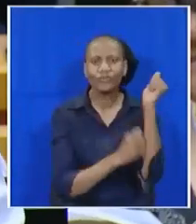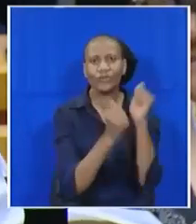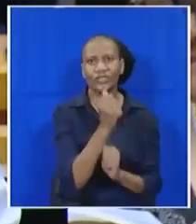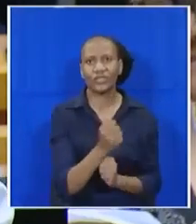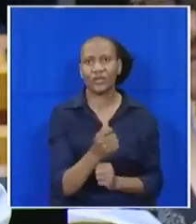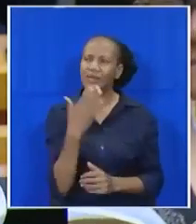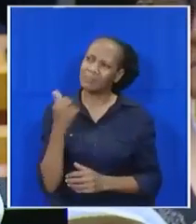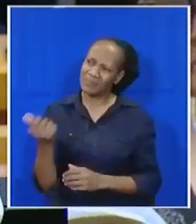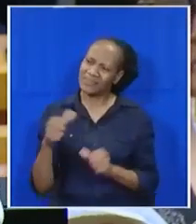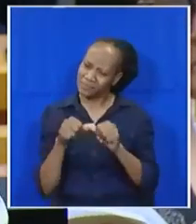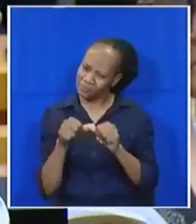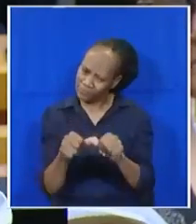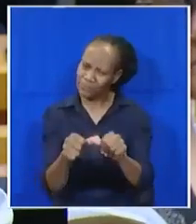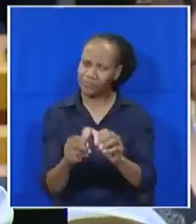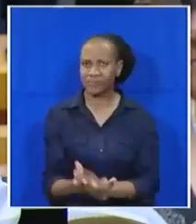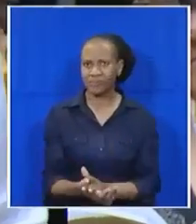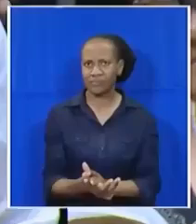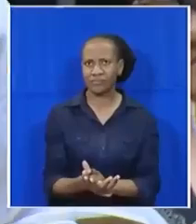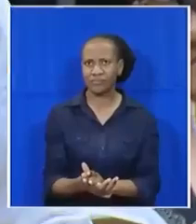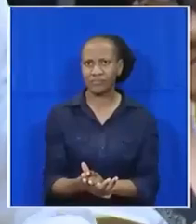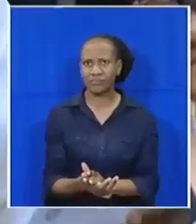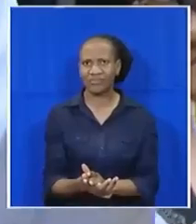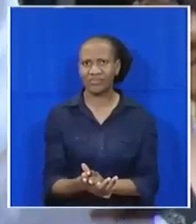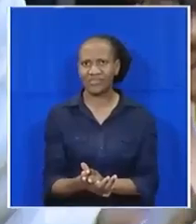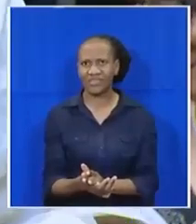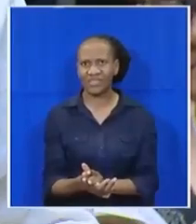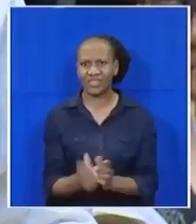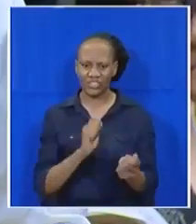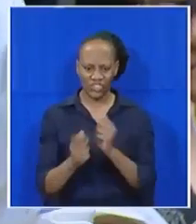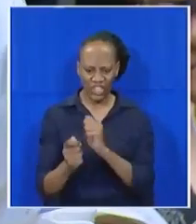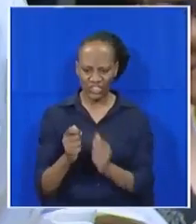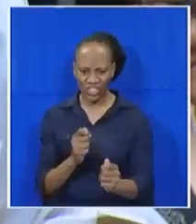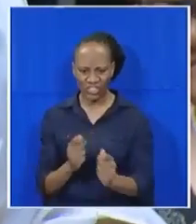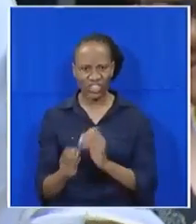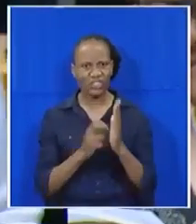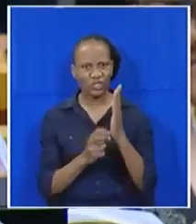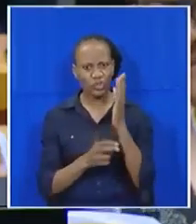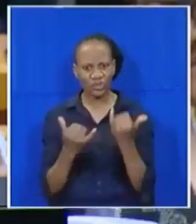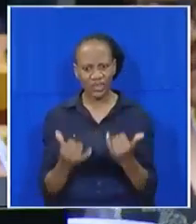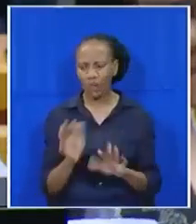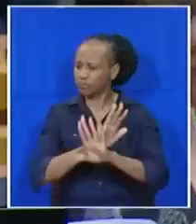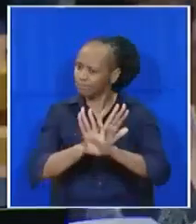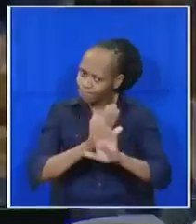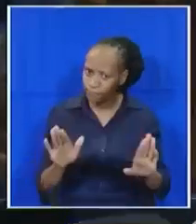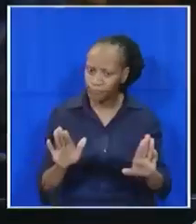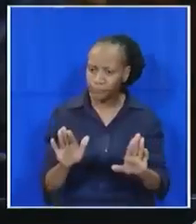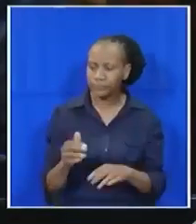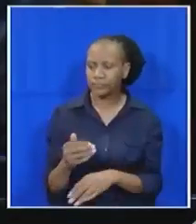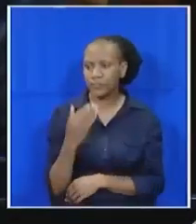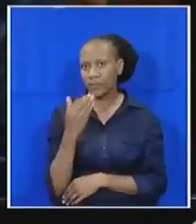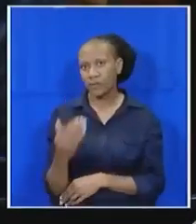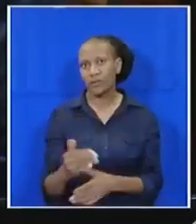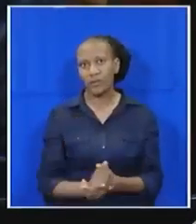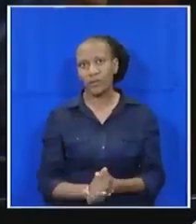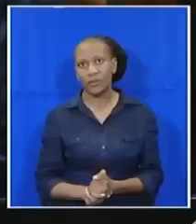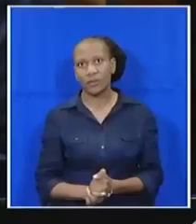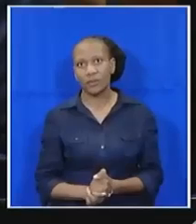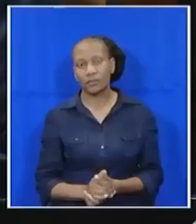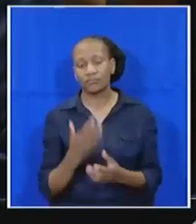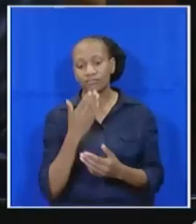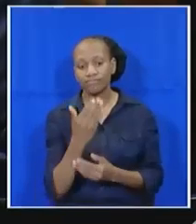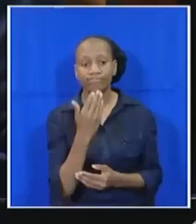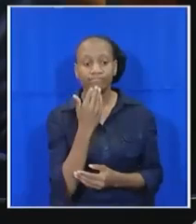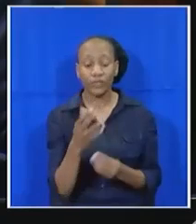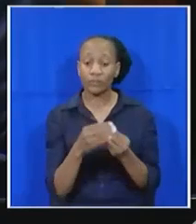you be consistent on that? You cannot be made to admit things, to change your rulings here in the House. Thank you. Thank you, honorable